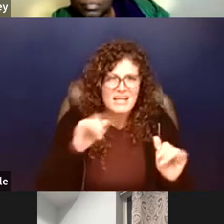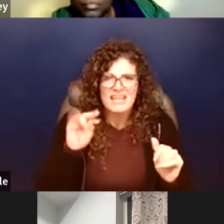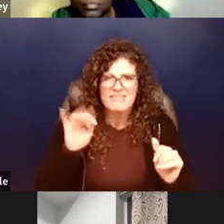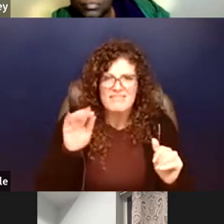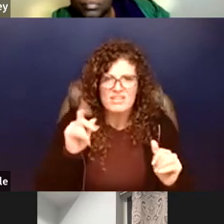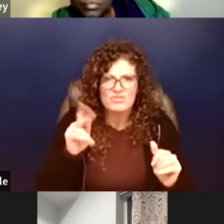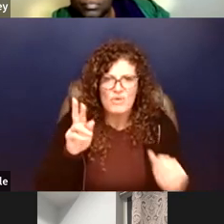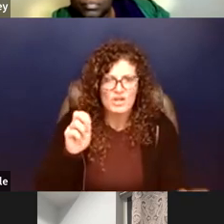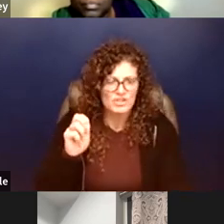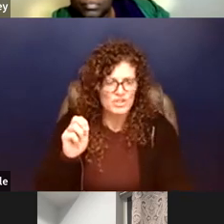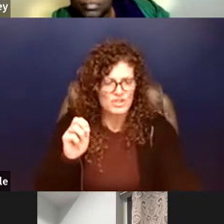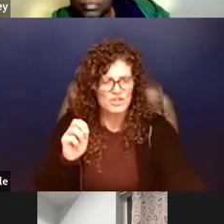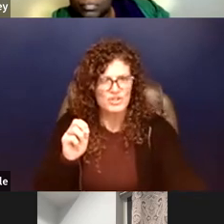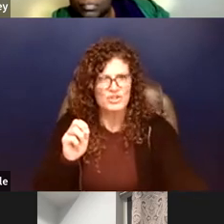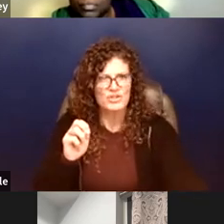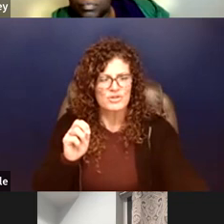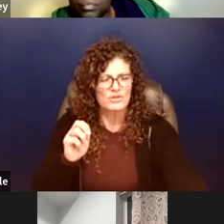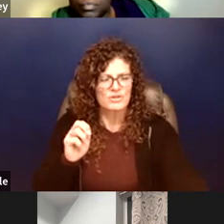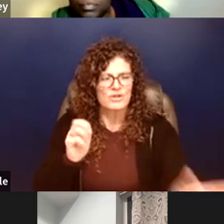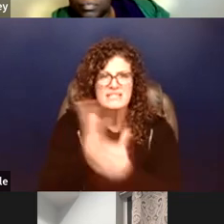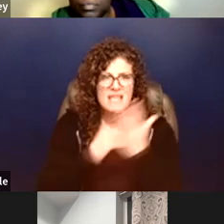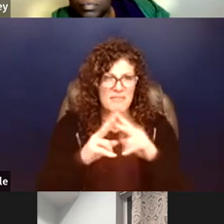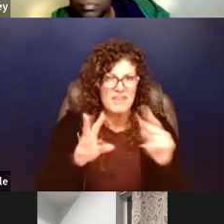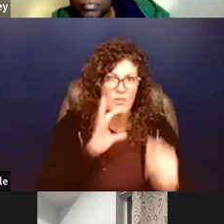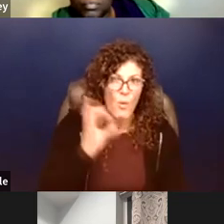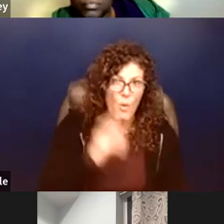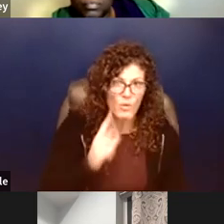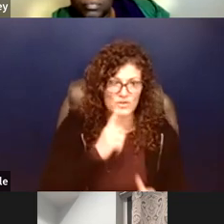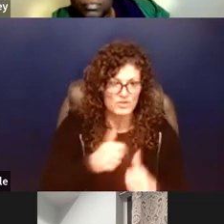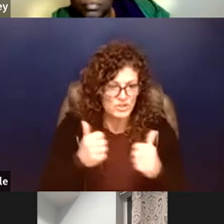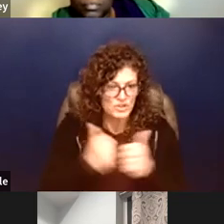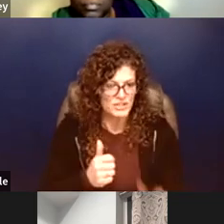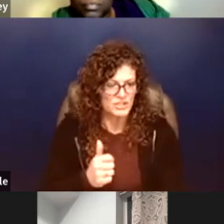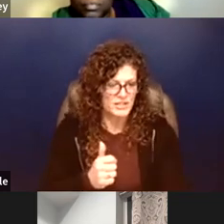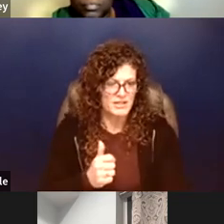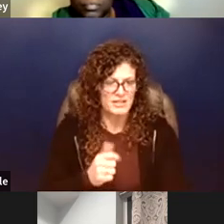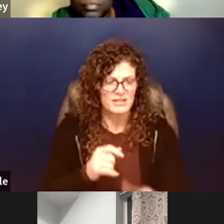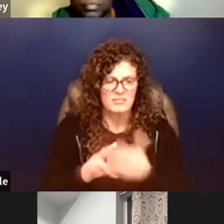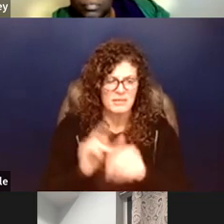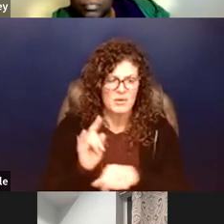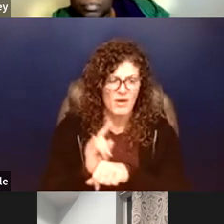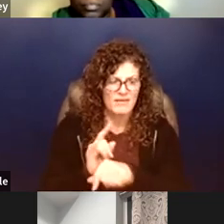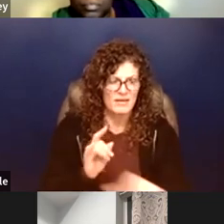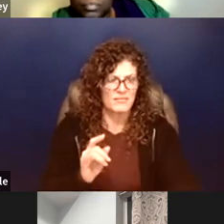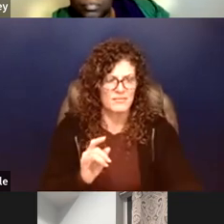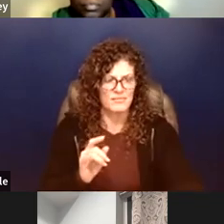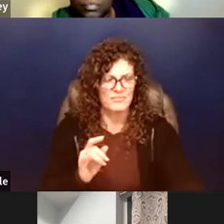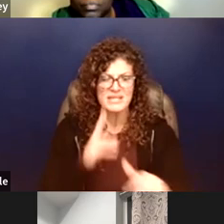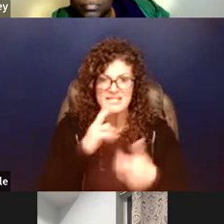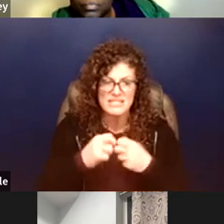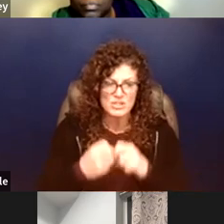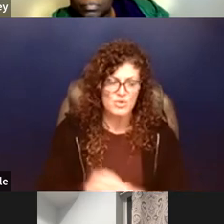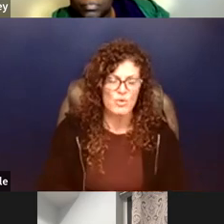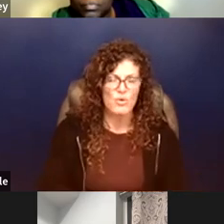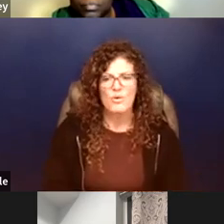very old infrastructure or challenging where, you know, wireless is an issue, or things that